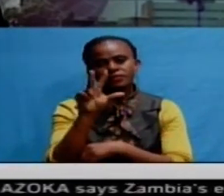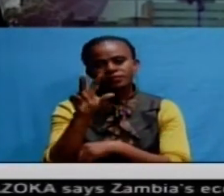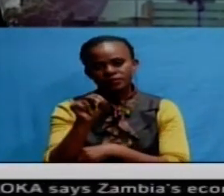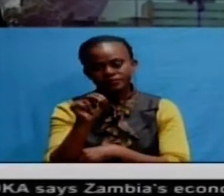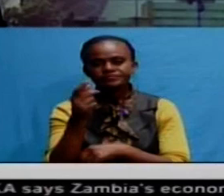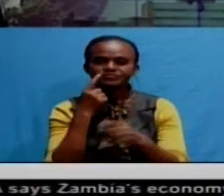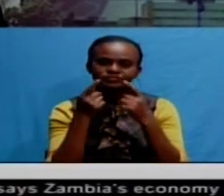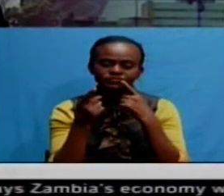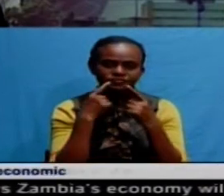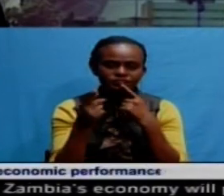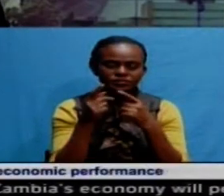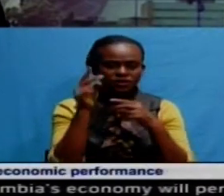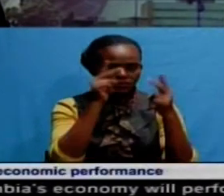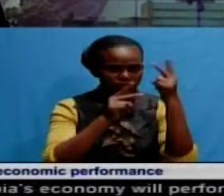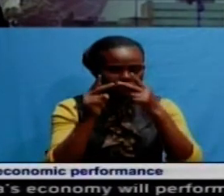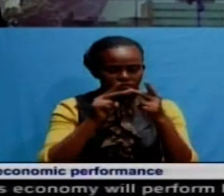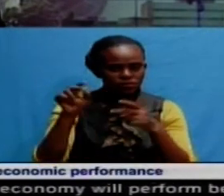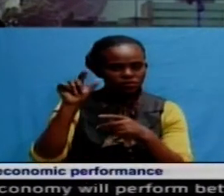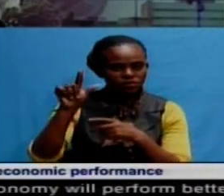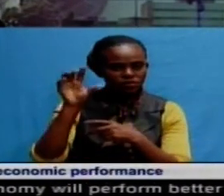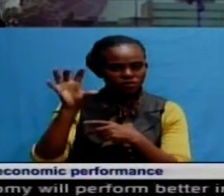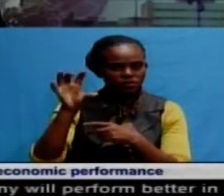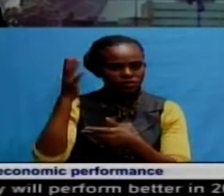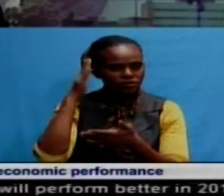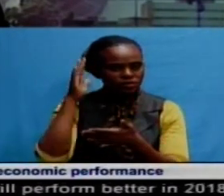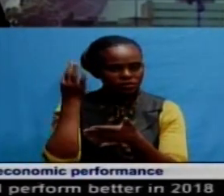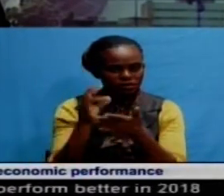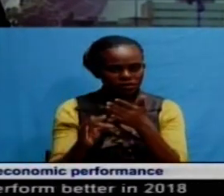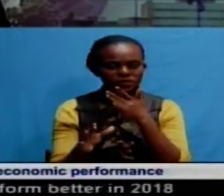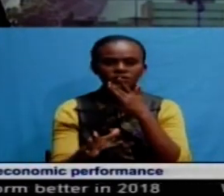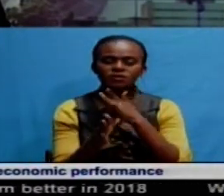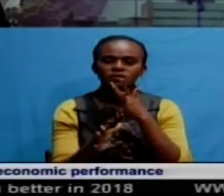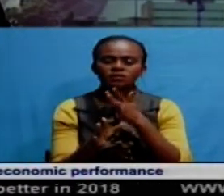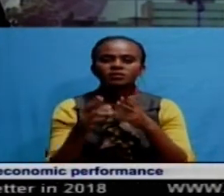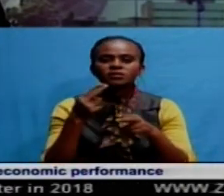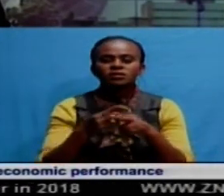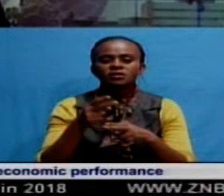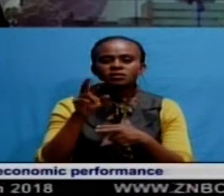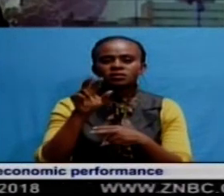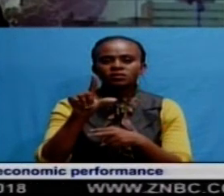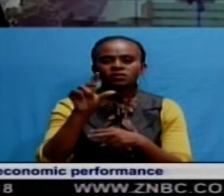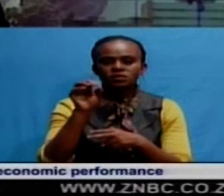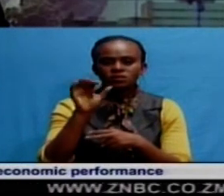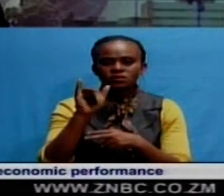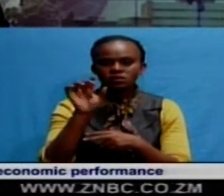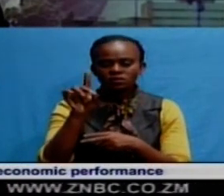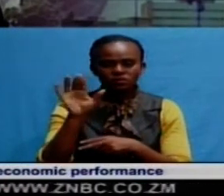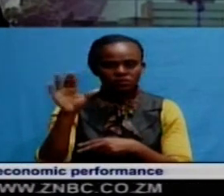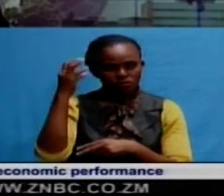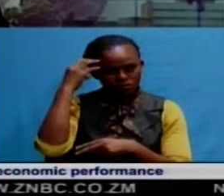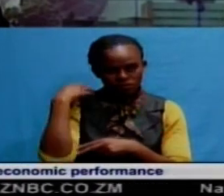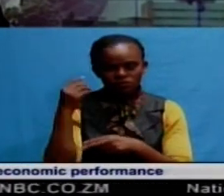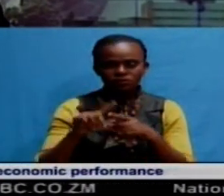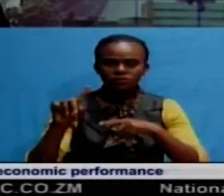was speaking when he called on Luapula Province Deputy Permanent Secretary Lloyd Chakaba at his office